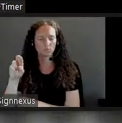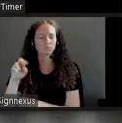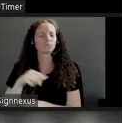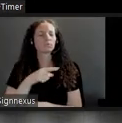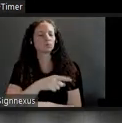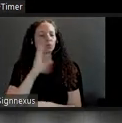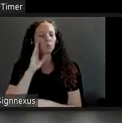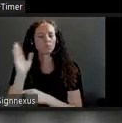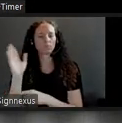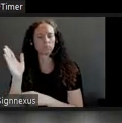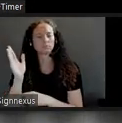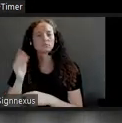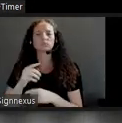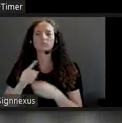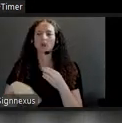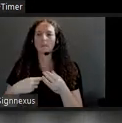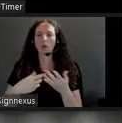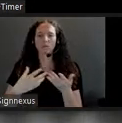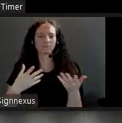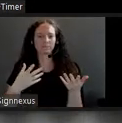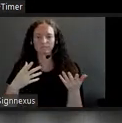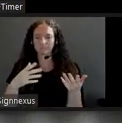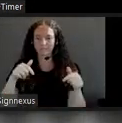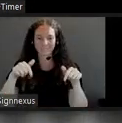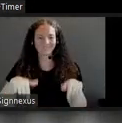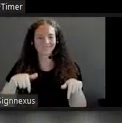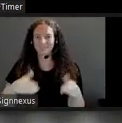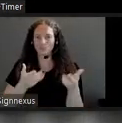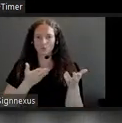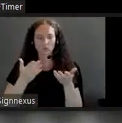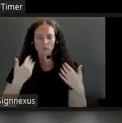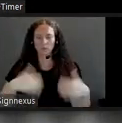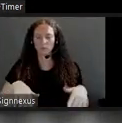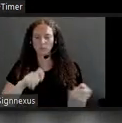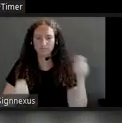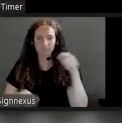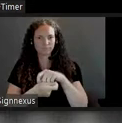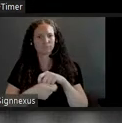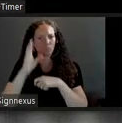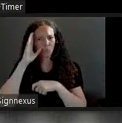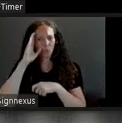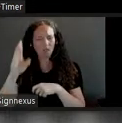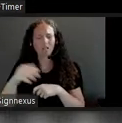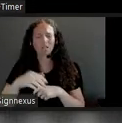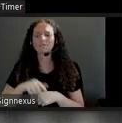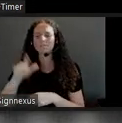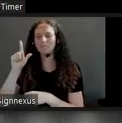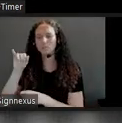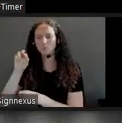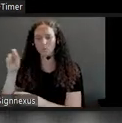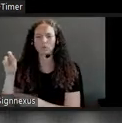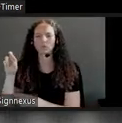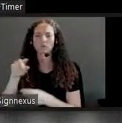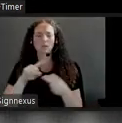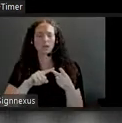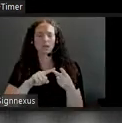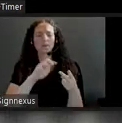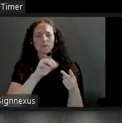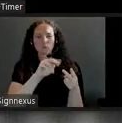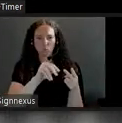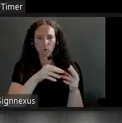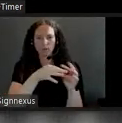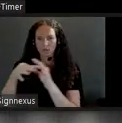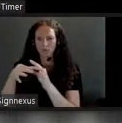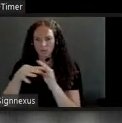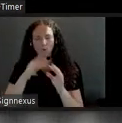about, you know, the transformative nature of this service, about how it's going to connect Long Island Railroad, Metro North, and just what it means for the